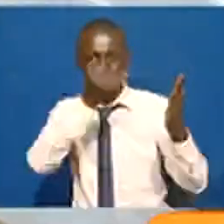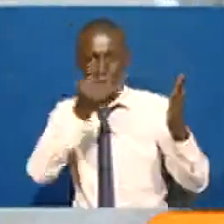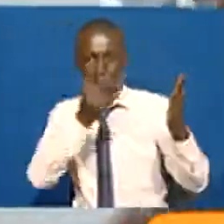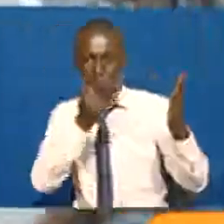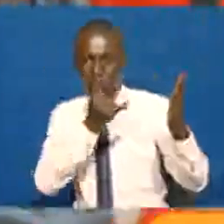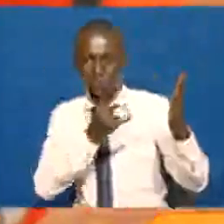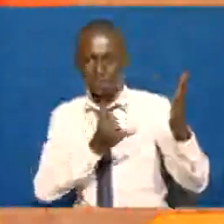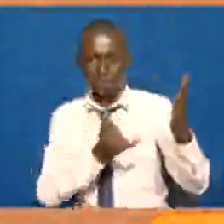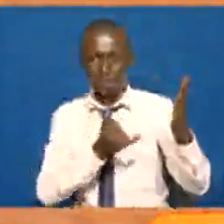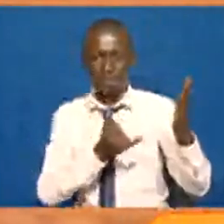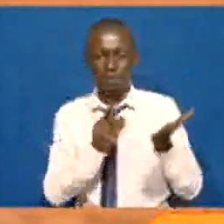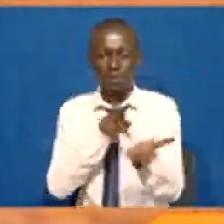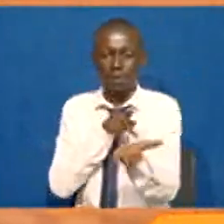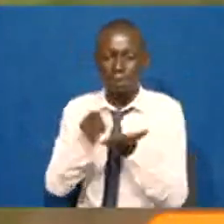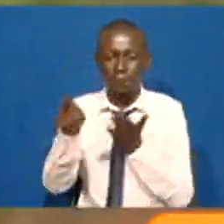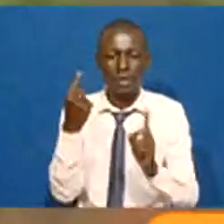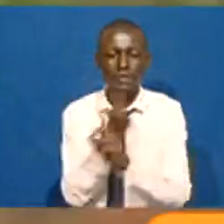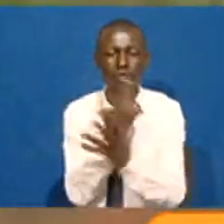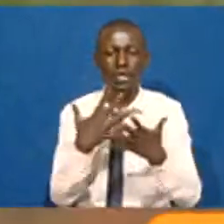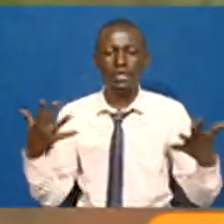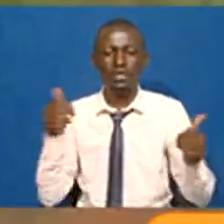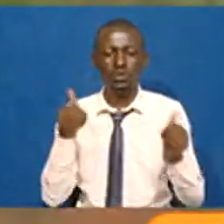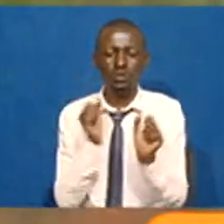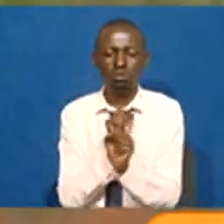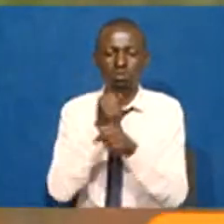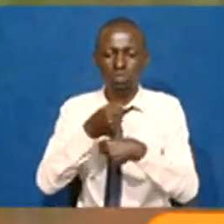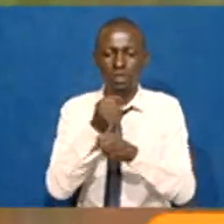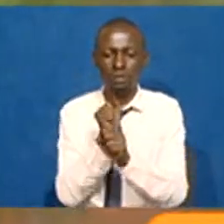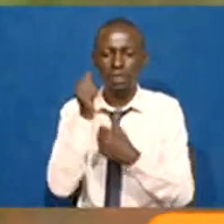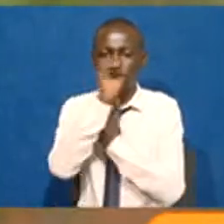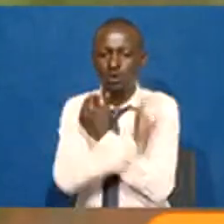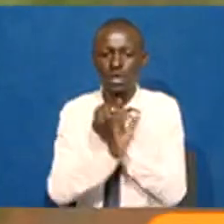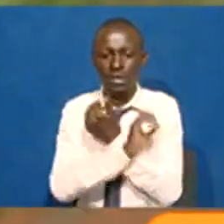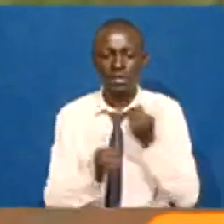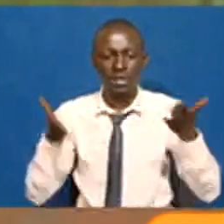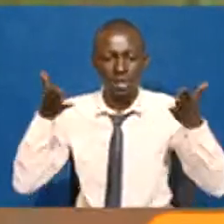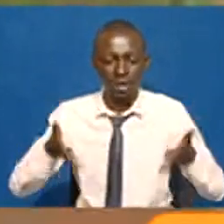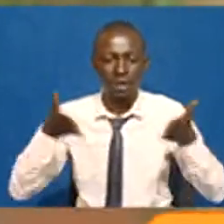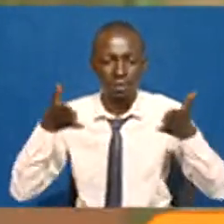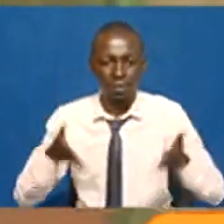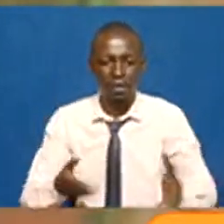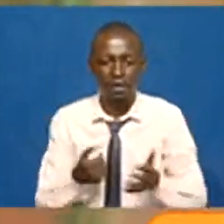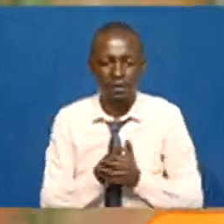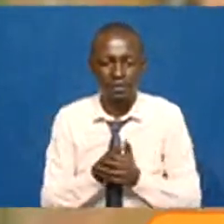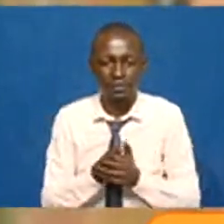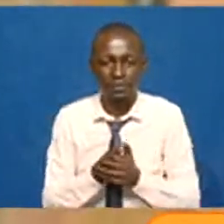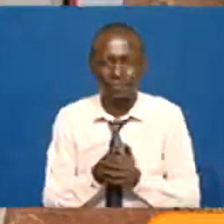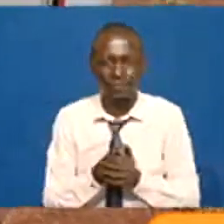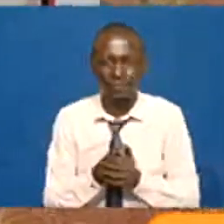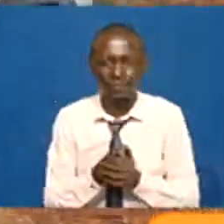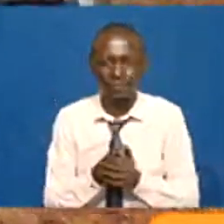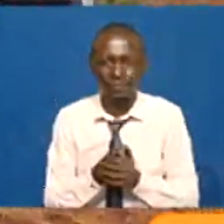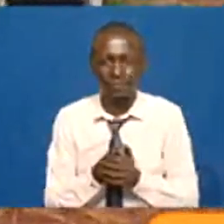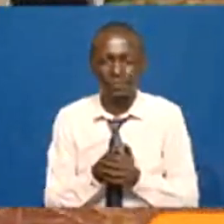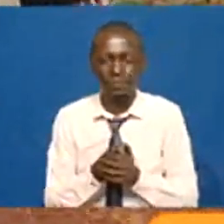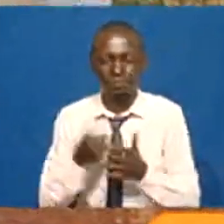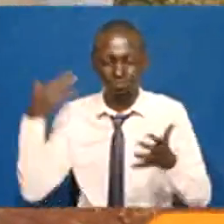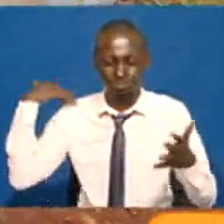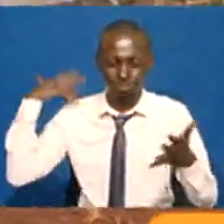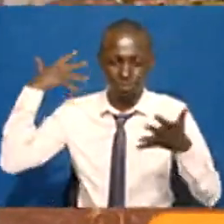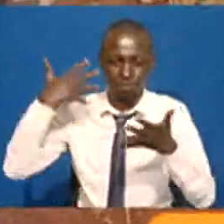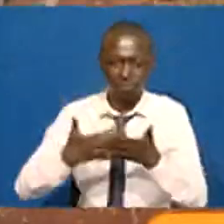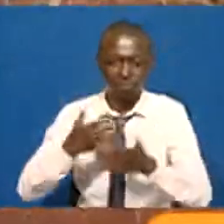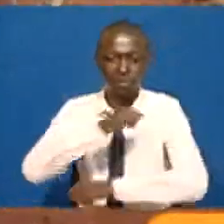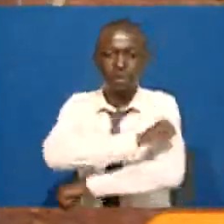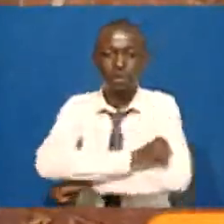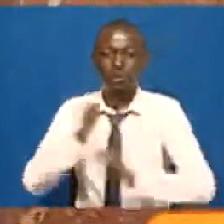ourselves, and we buy the pieces and assemble them locally for the burning unit, and then we mate them and deliver them to institutions. So far, 10